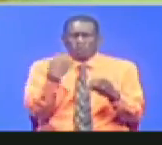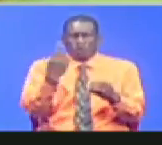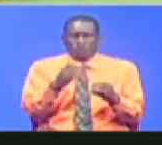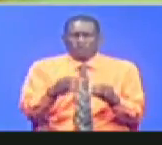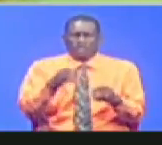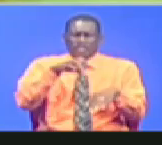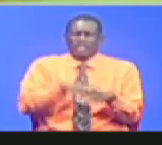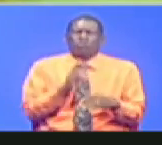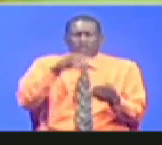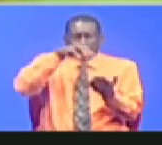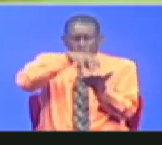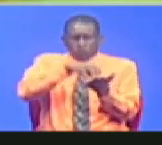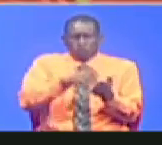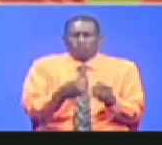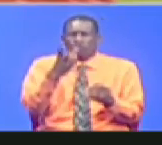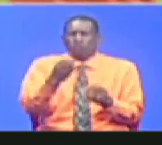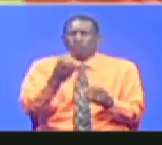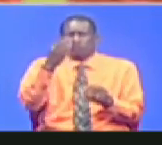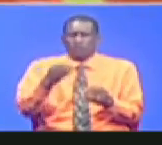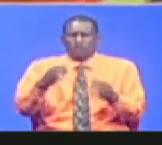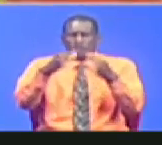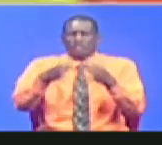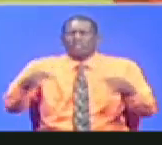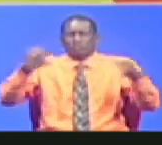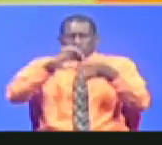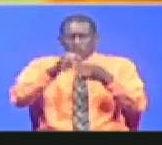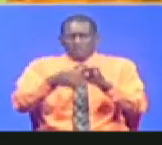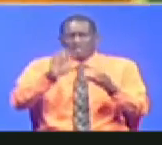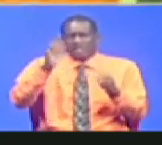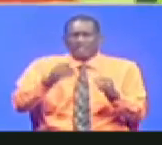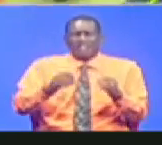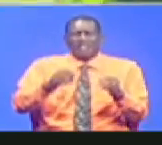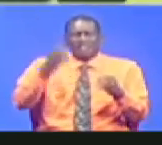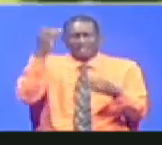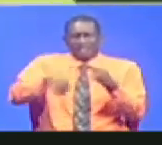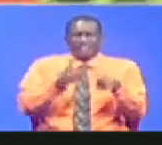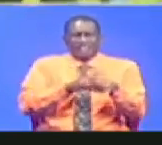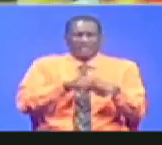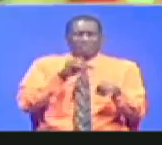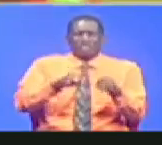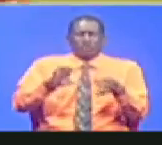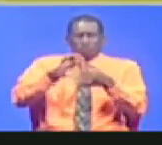the 2020 Tokyo Olympics. Kenya last played in the Olympics in 2004 in Athens, while